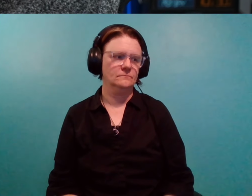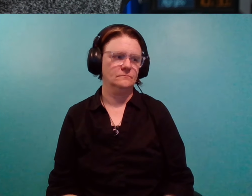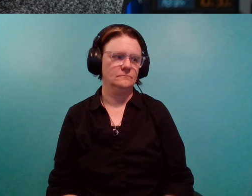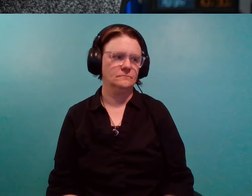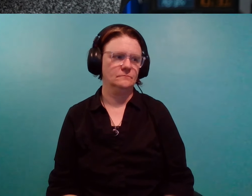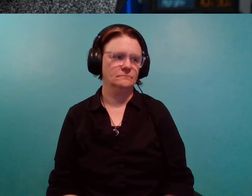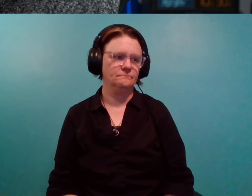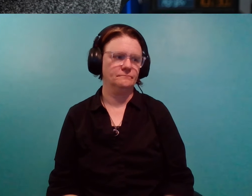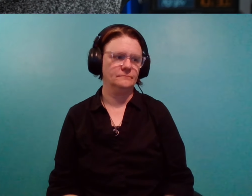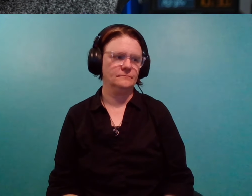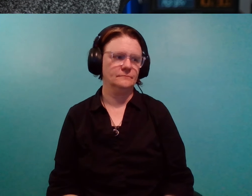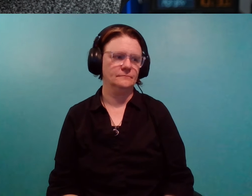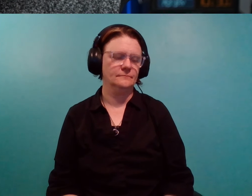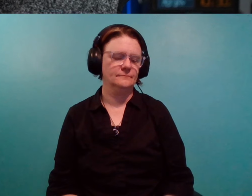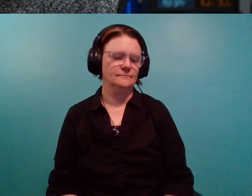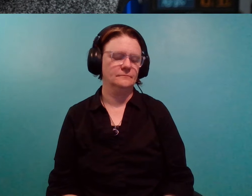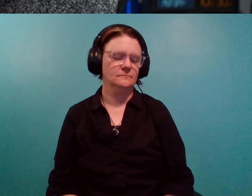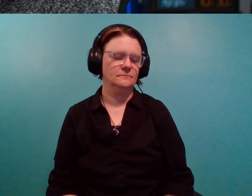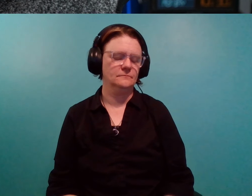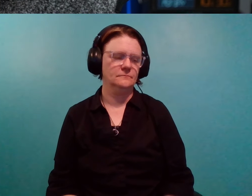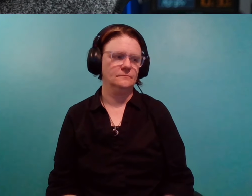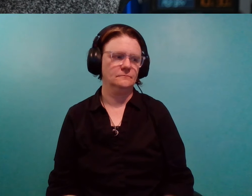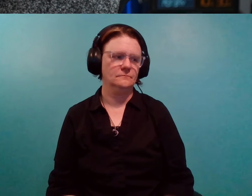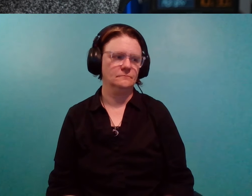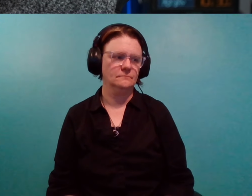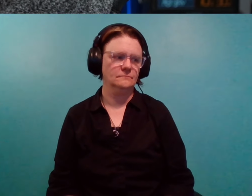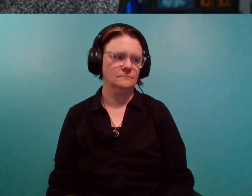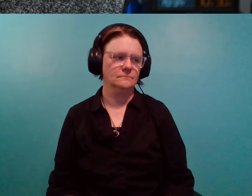on top of the